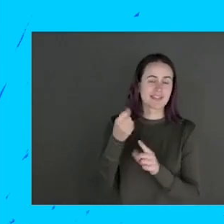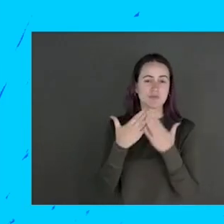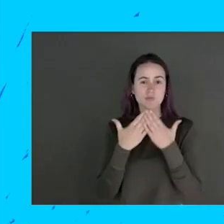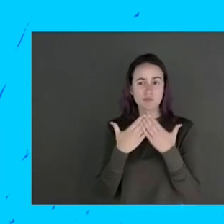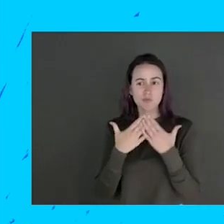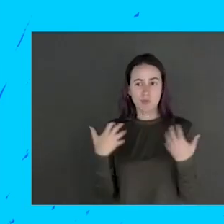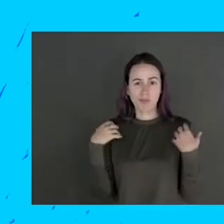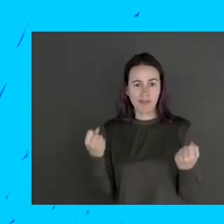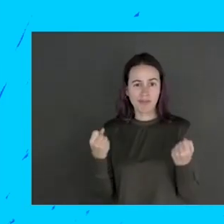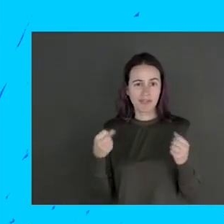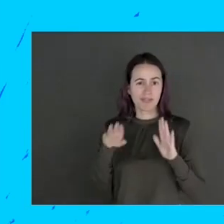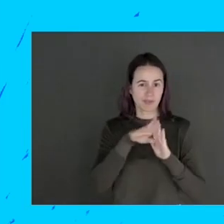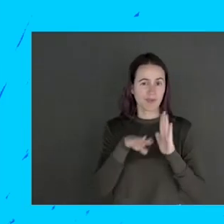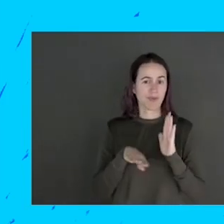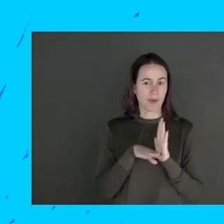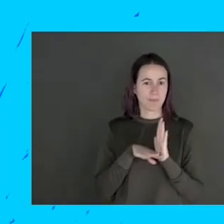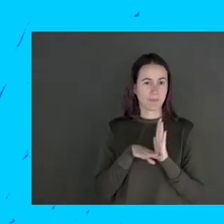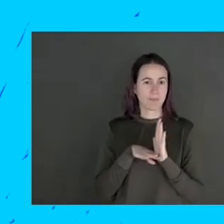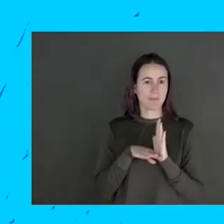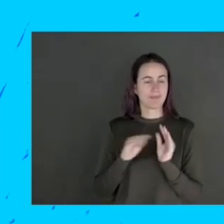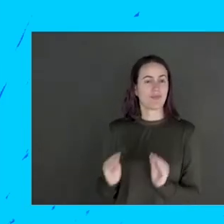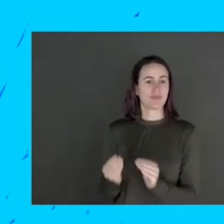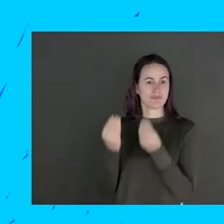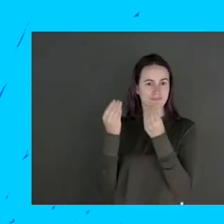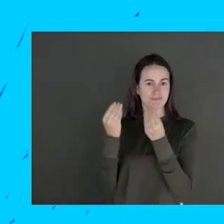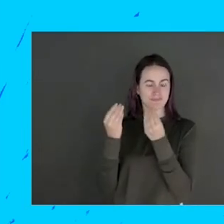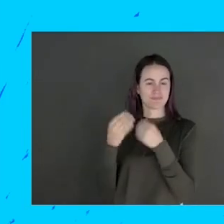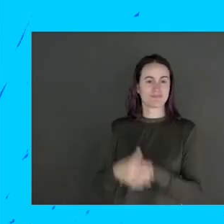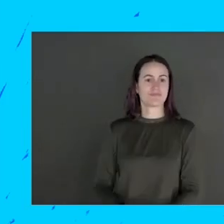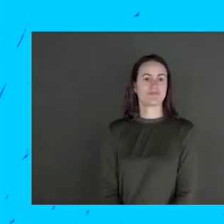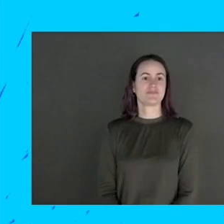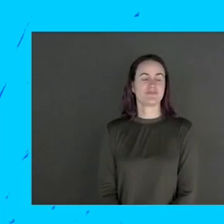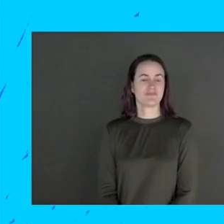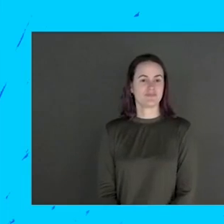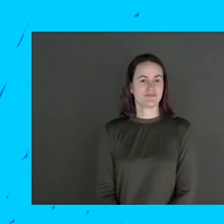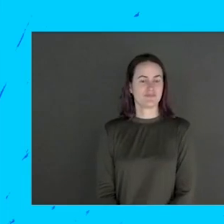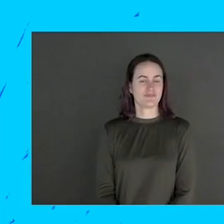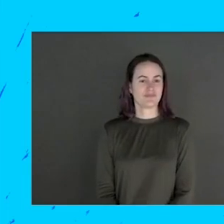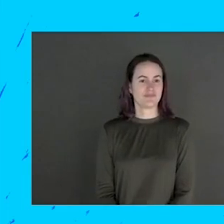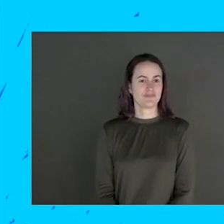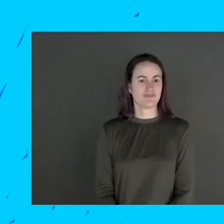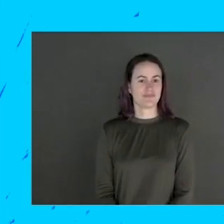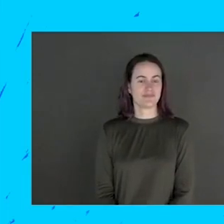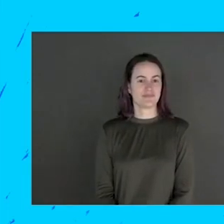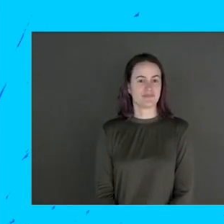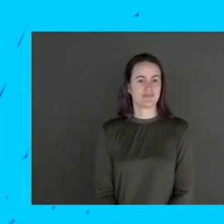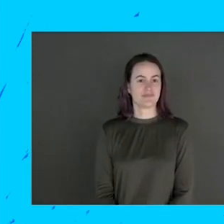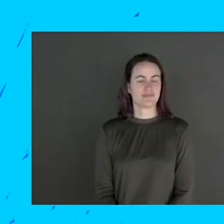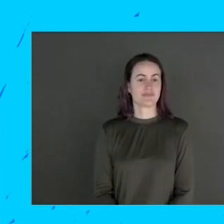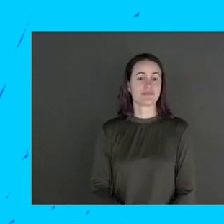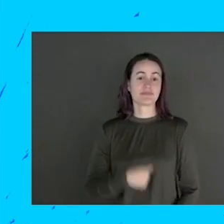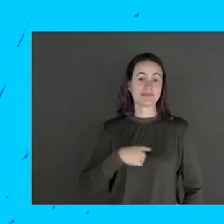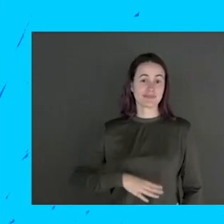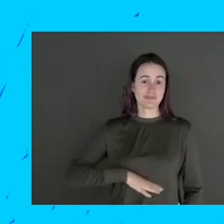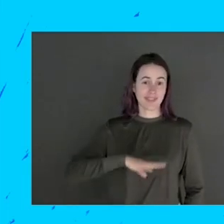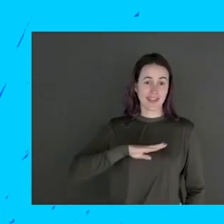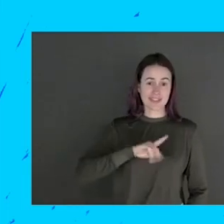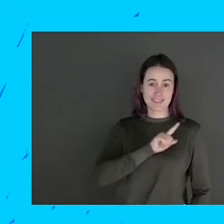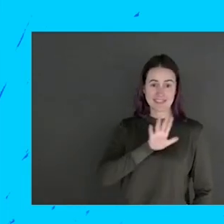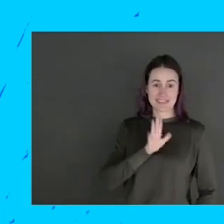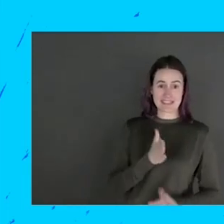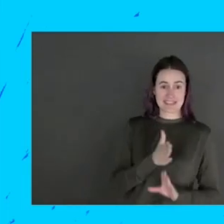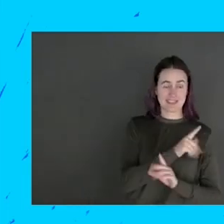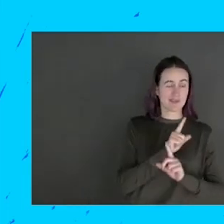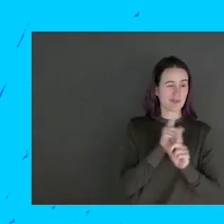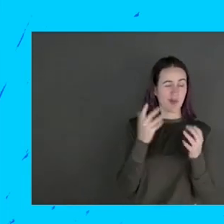program for adolescents. At 15, I did not have accurate and factual information on sexual